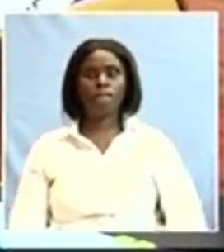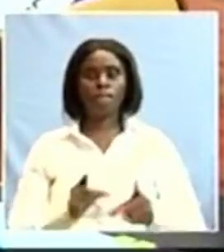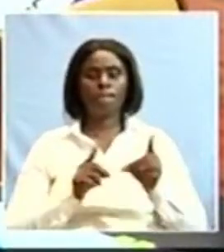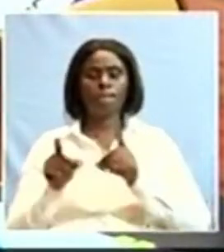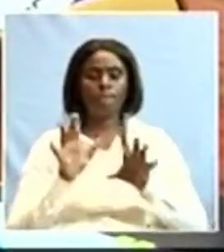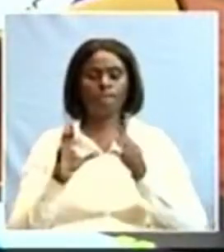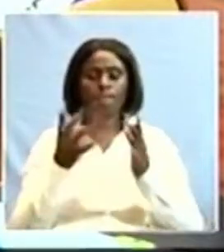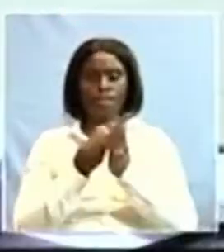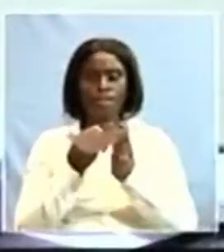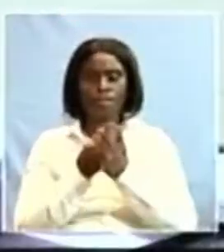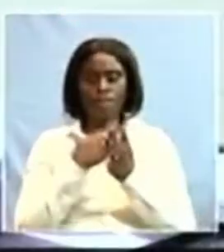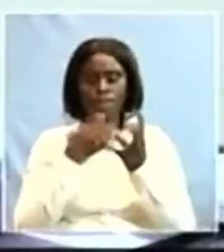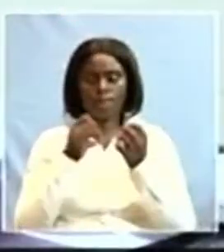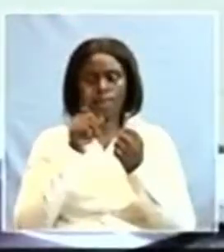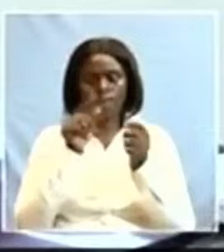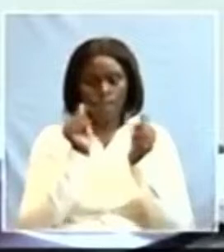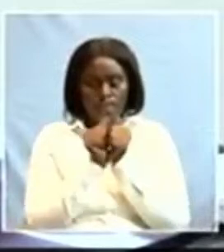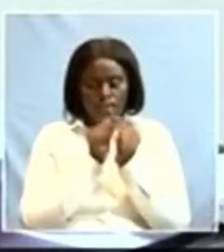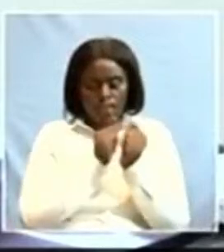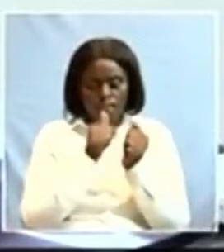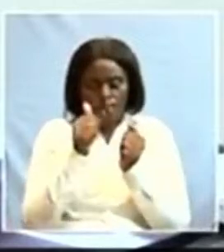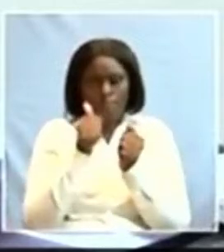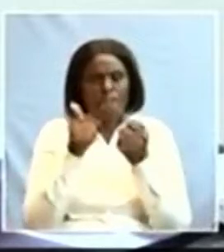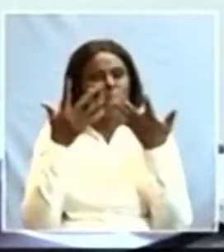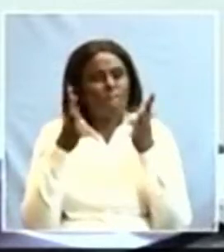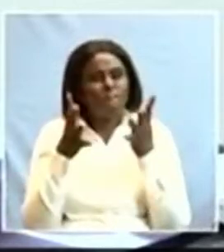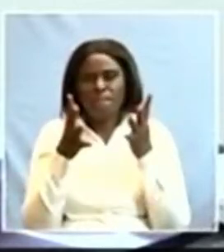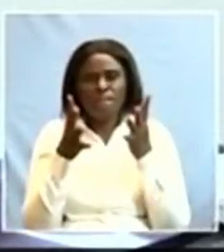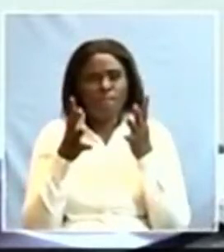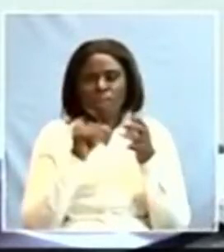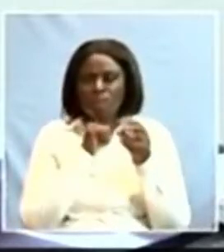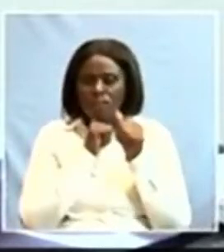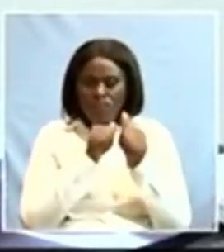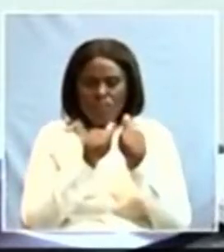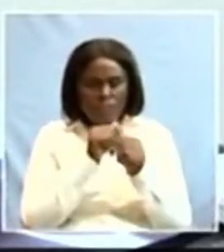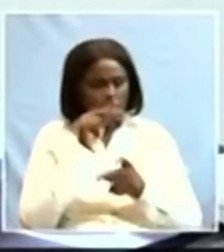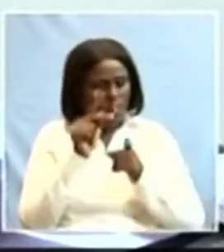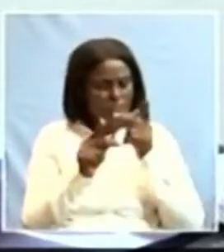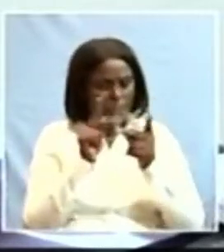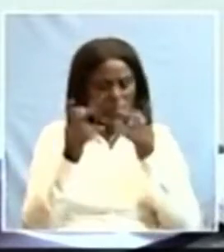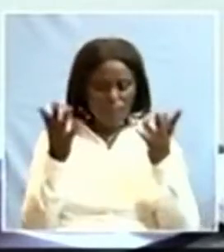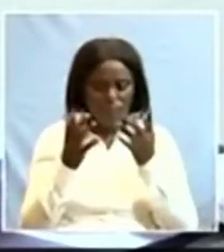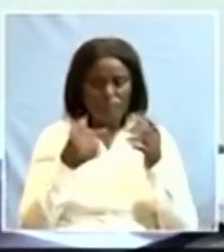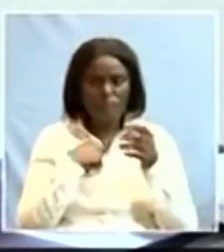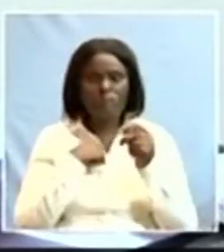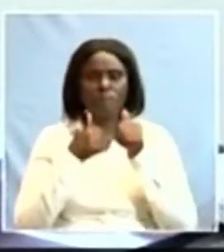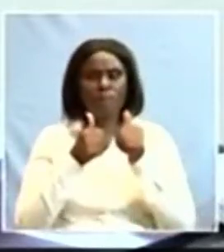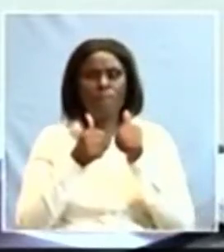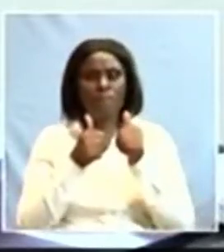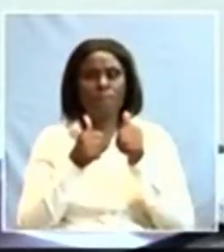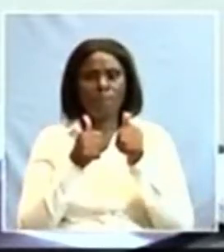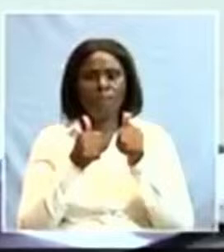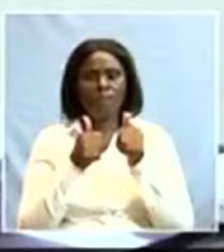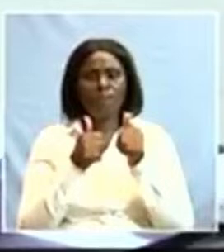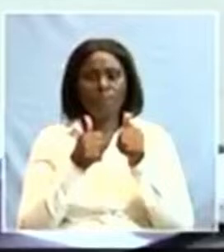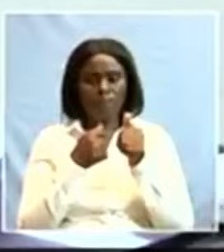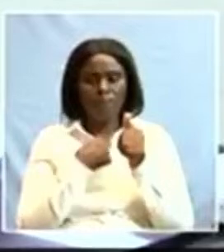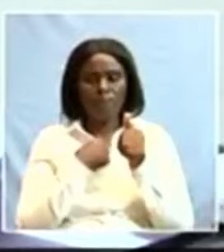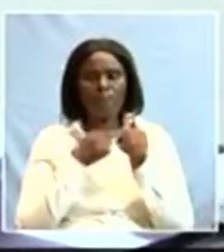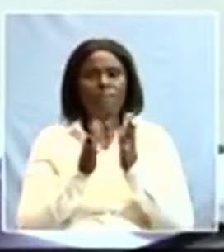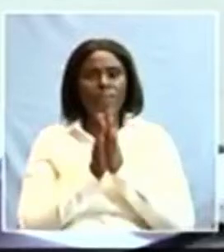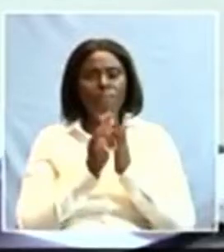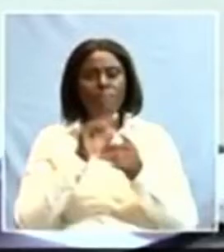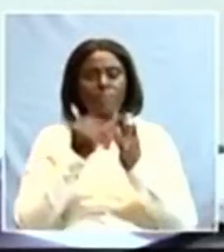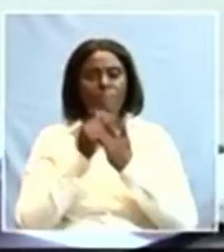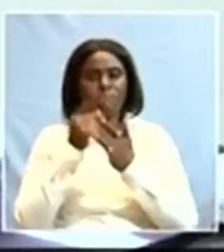Director Finance, I want you to be with us because you seem to be lost. You are not following the proceedings. I'm following, Chair. I guided that all